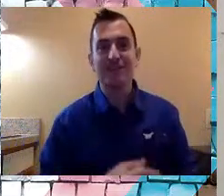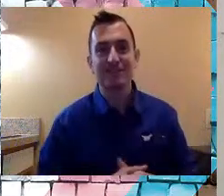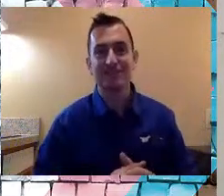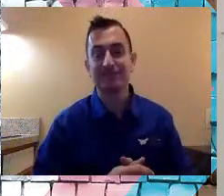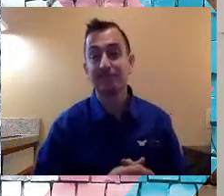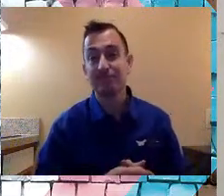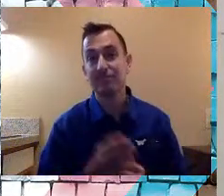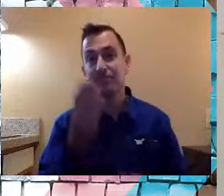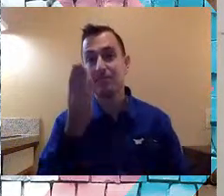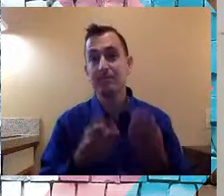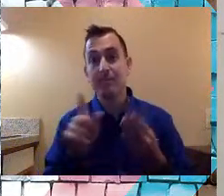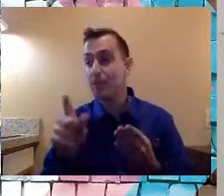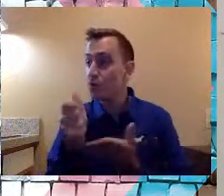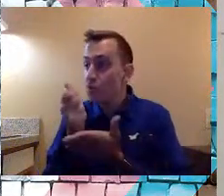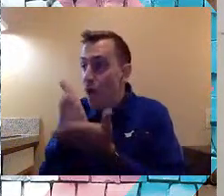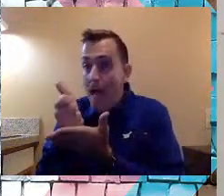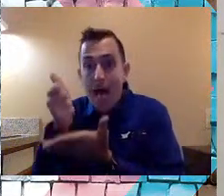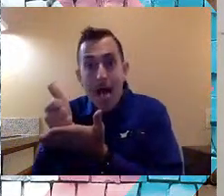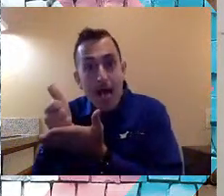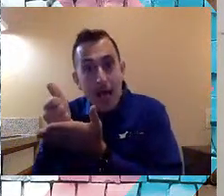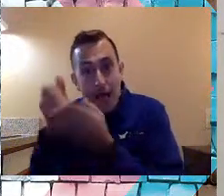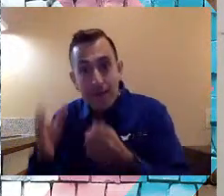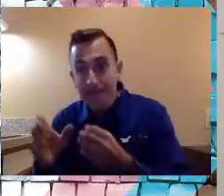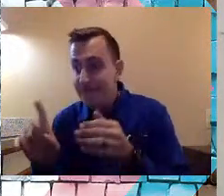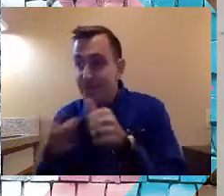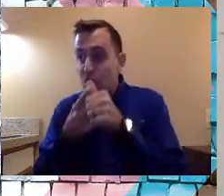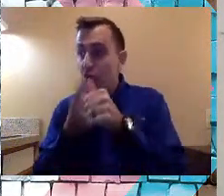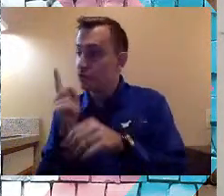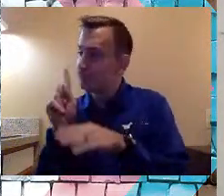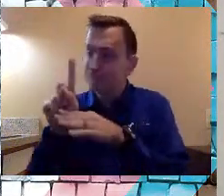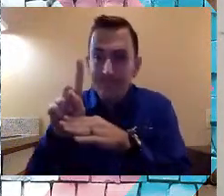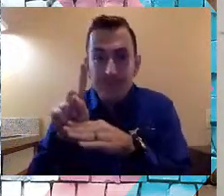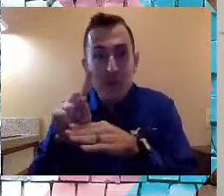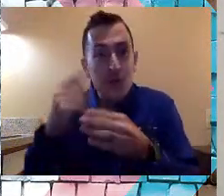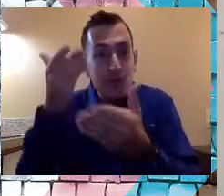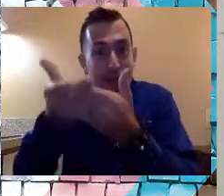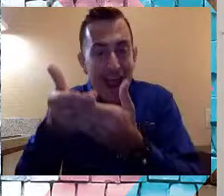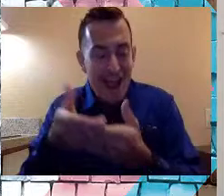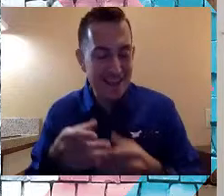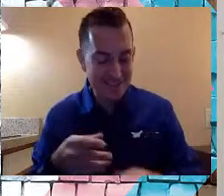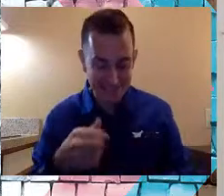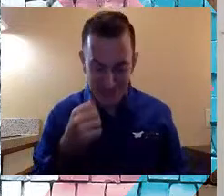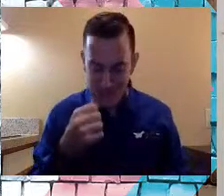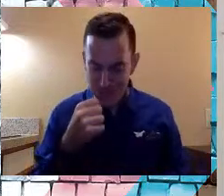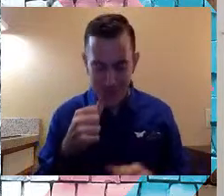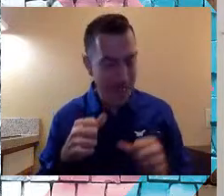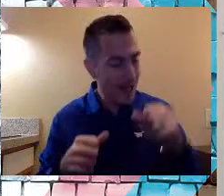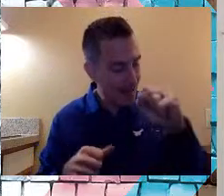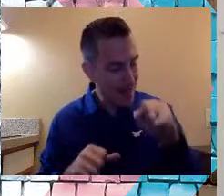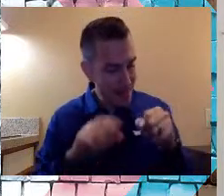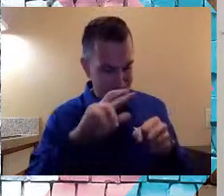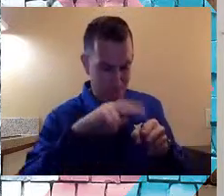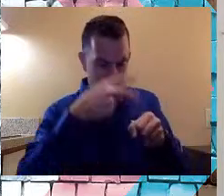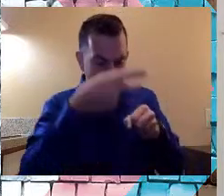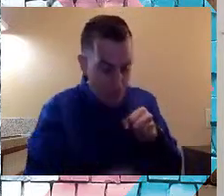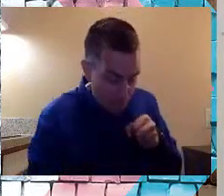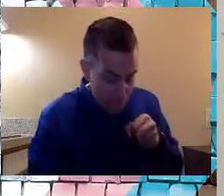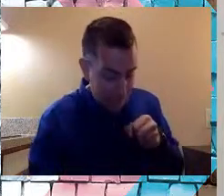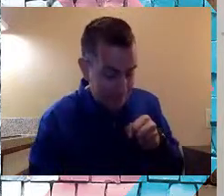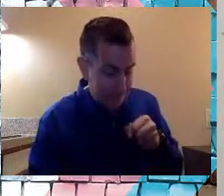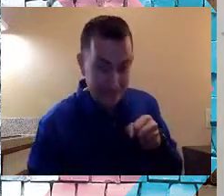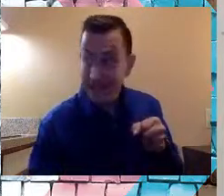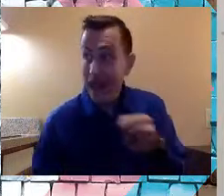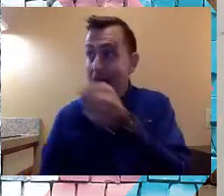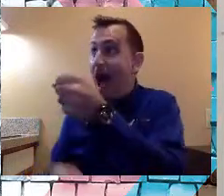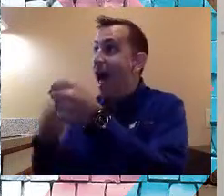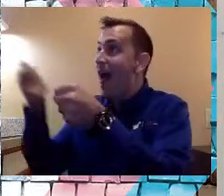You might be a helper who's first on the scene. Oh, look, she dropped her ice cream and this little girl is coming with another scoop to help